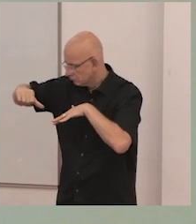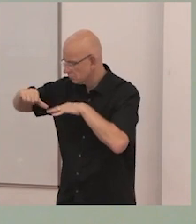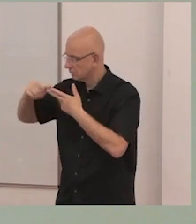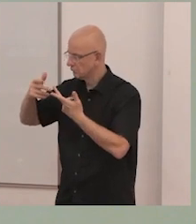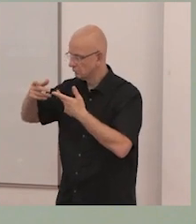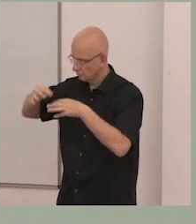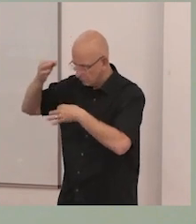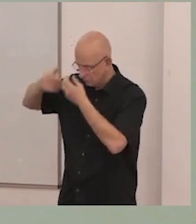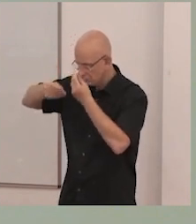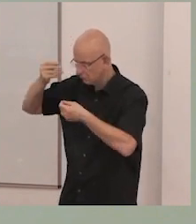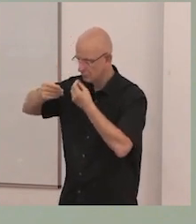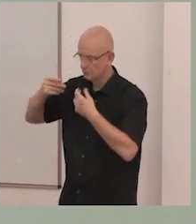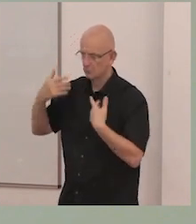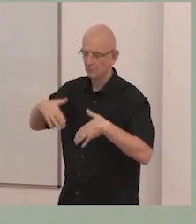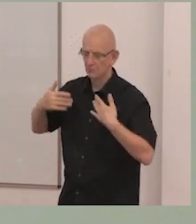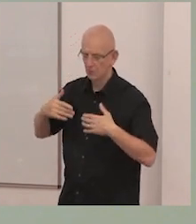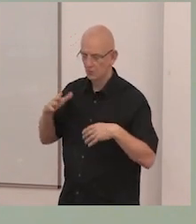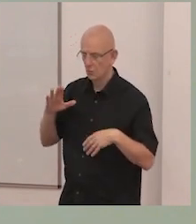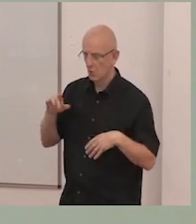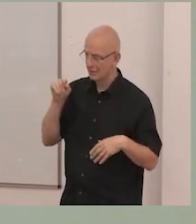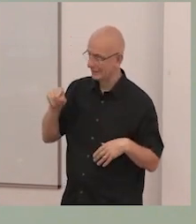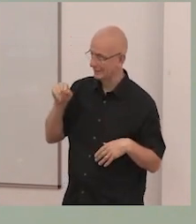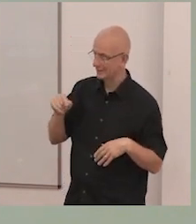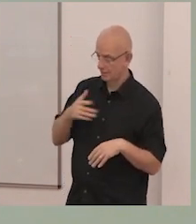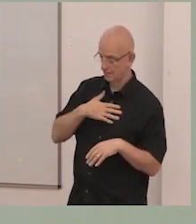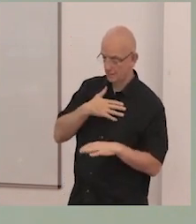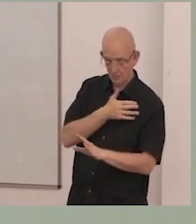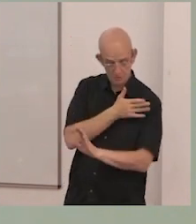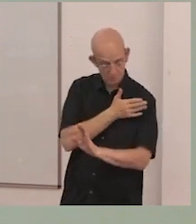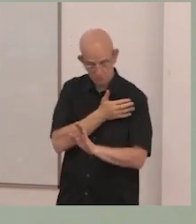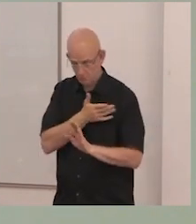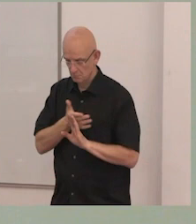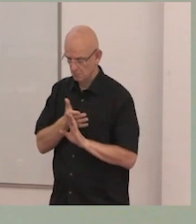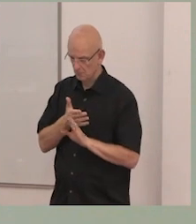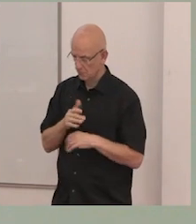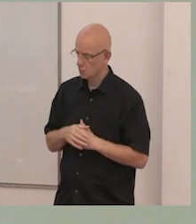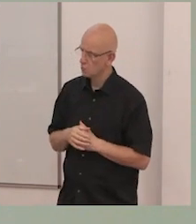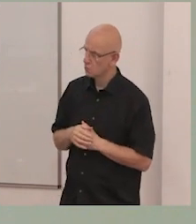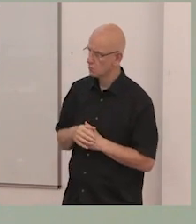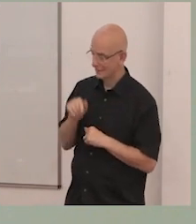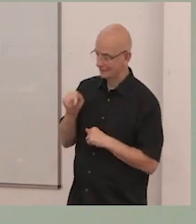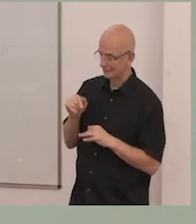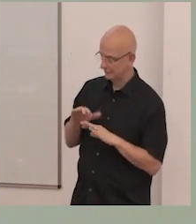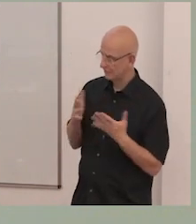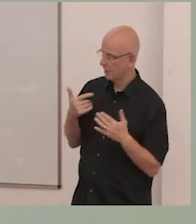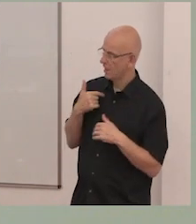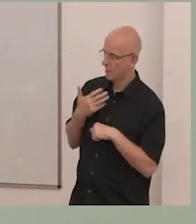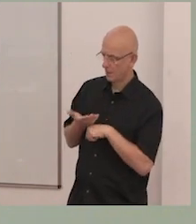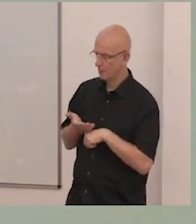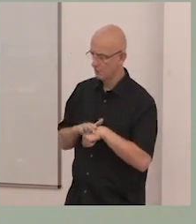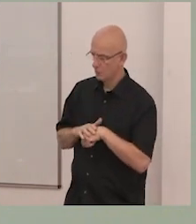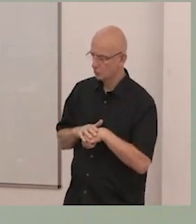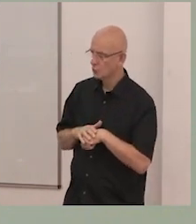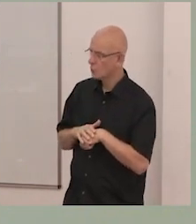through being expert in the beginning, being competent in when delegations were